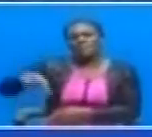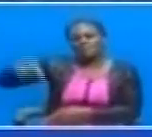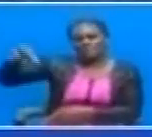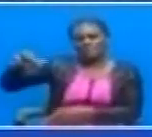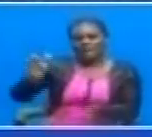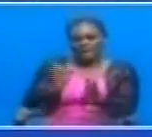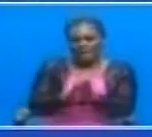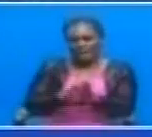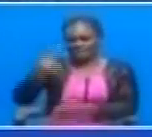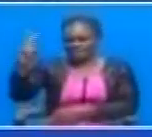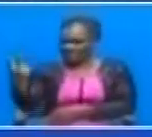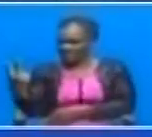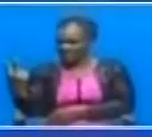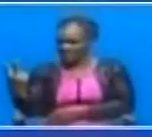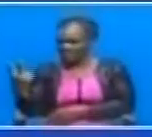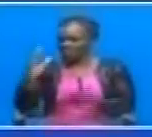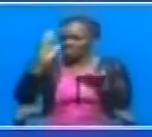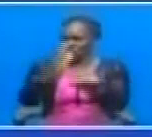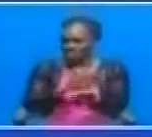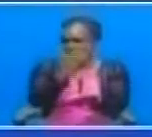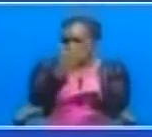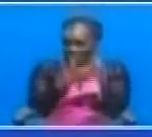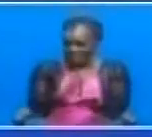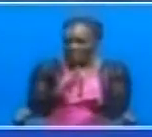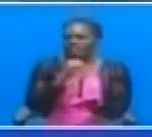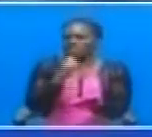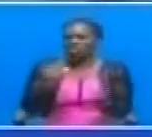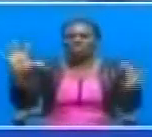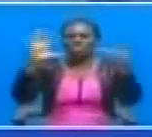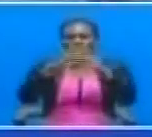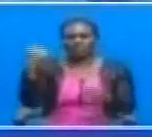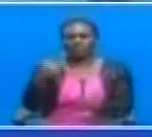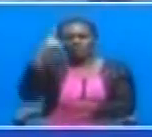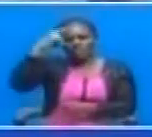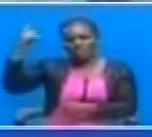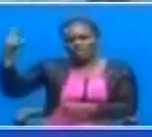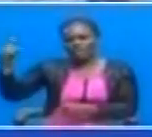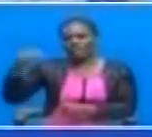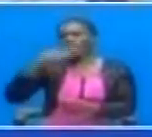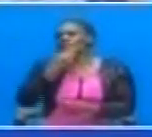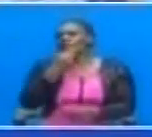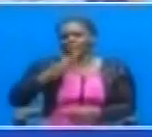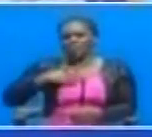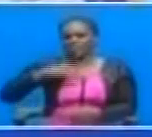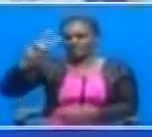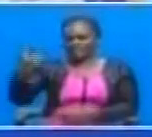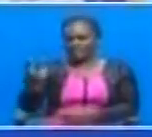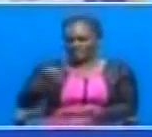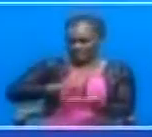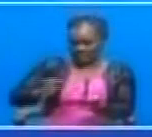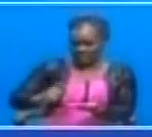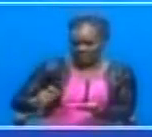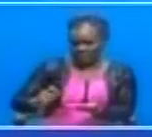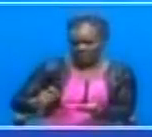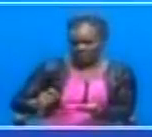and Barack Obama II clearly share more than just names. In Dreams from My Father, Obama II writes, and I